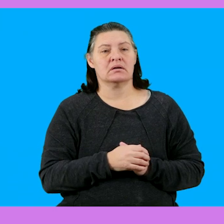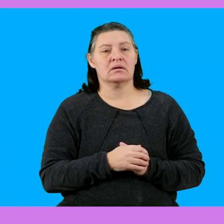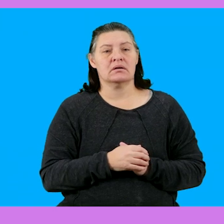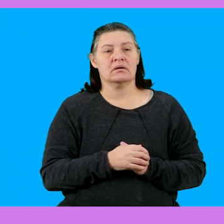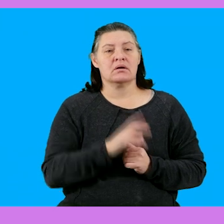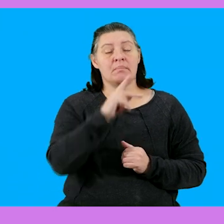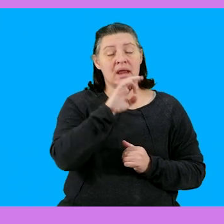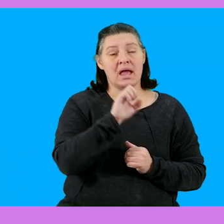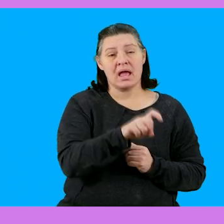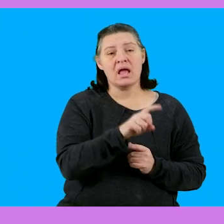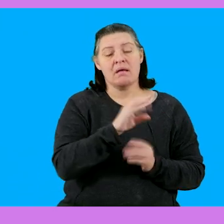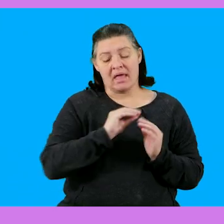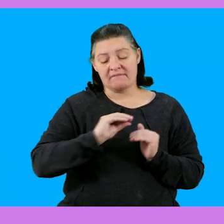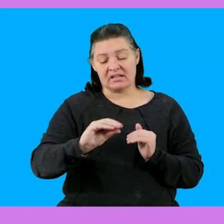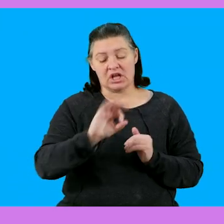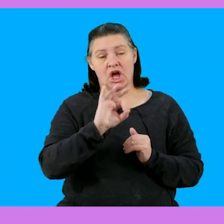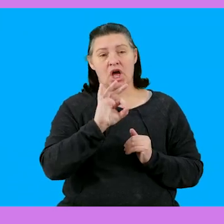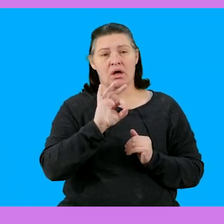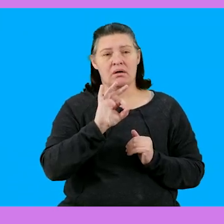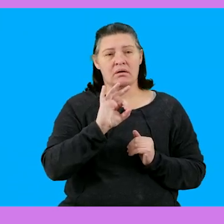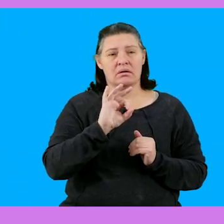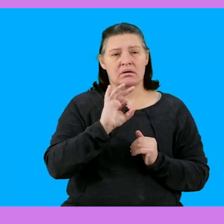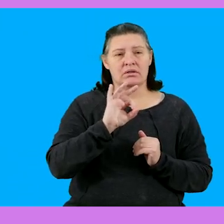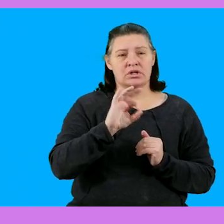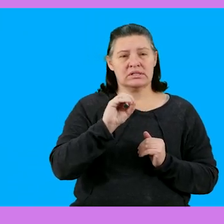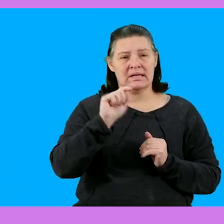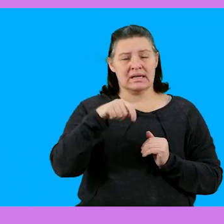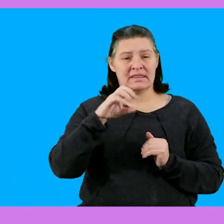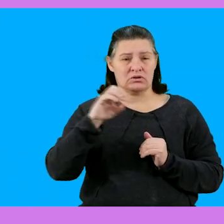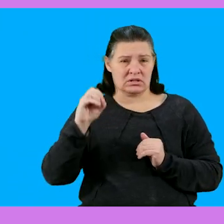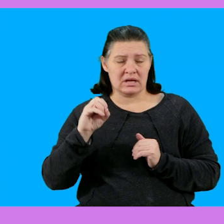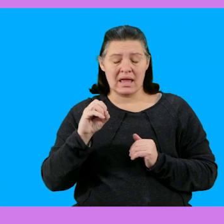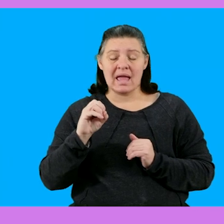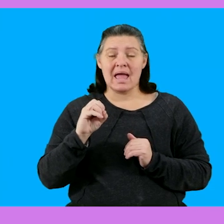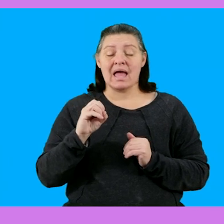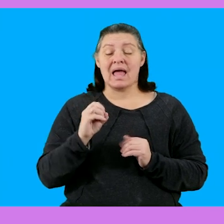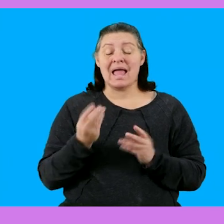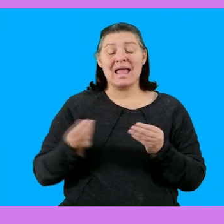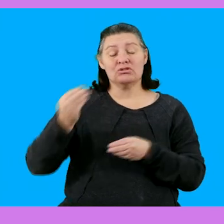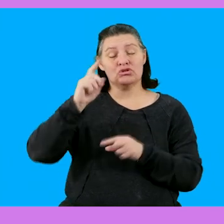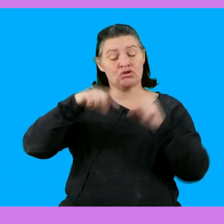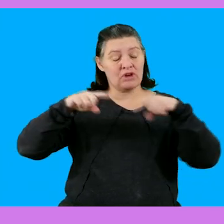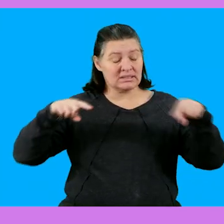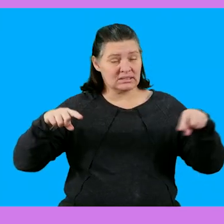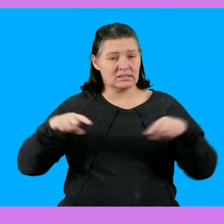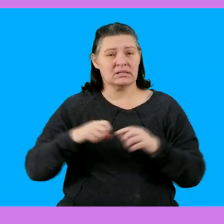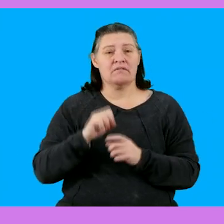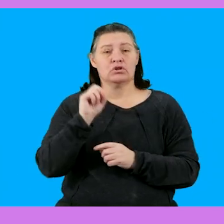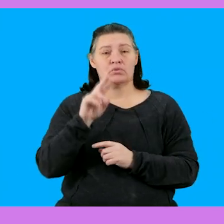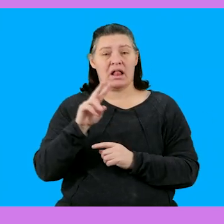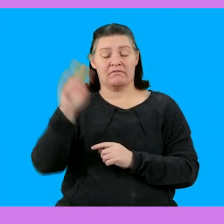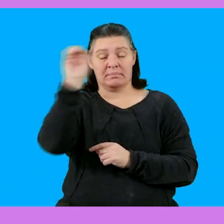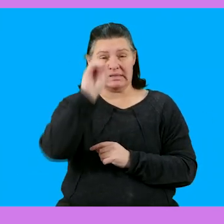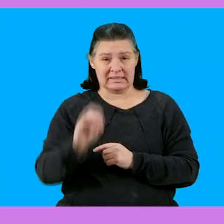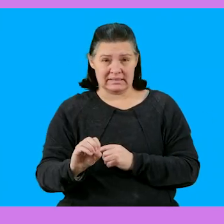Pile, invest 30,000 Rand, so that's your principal amount, at an interest rate of 12% for a period of